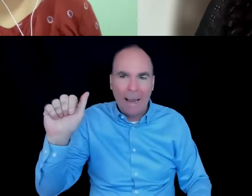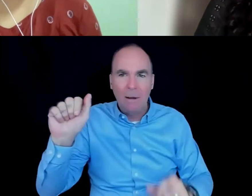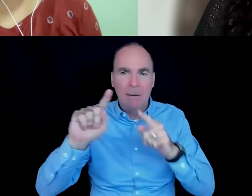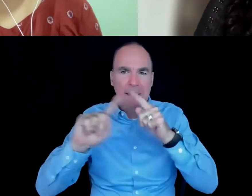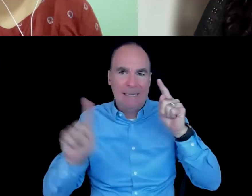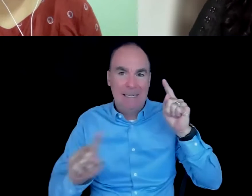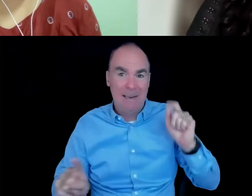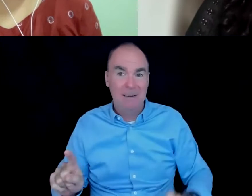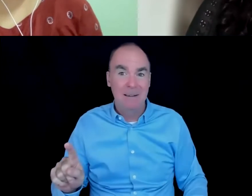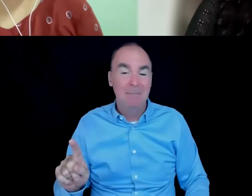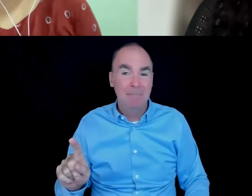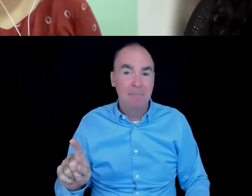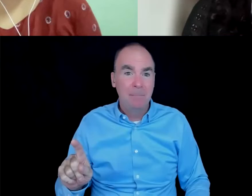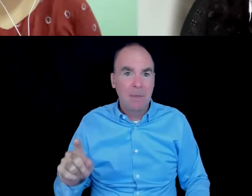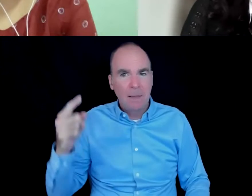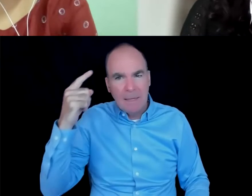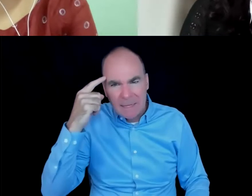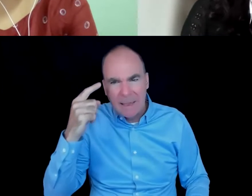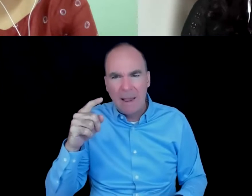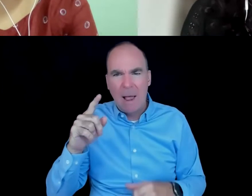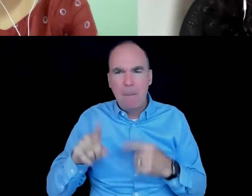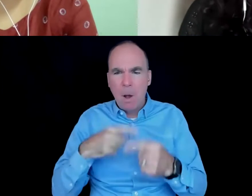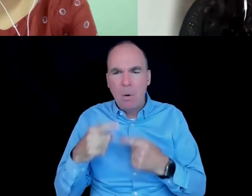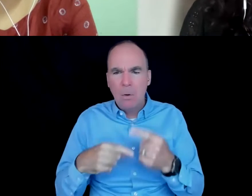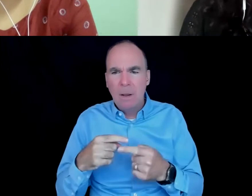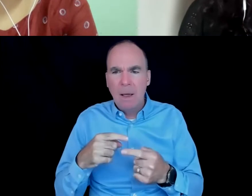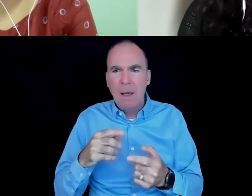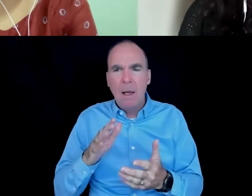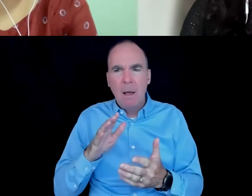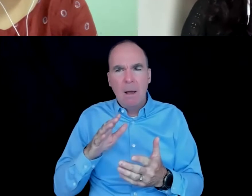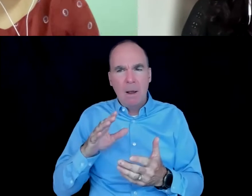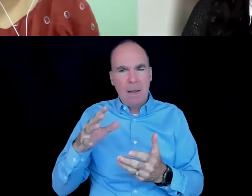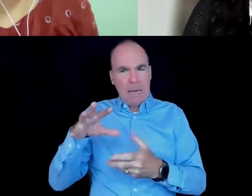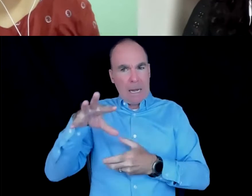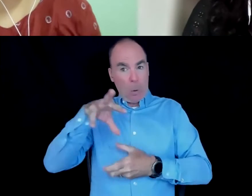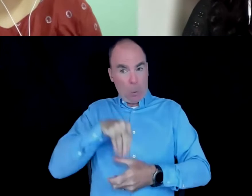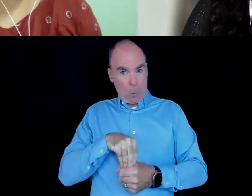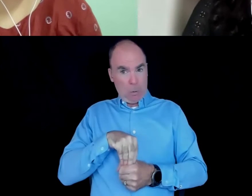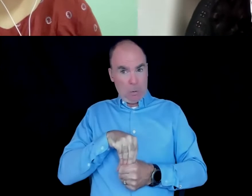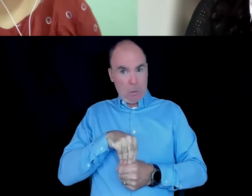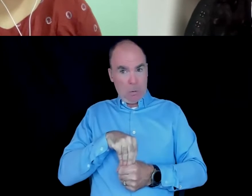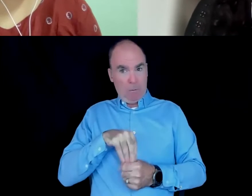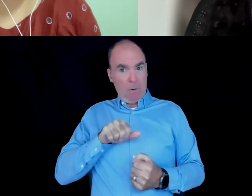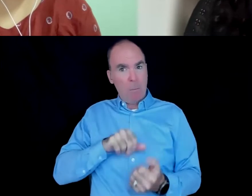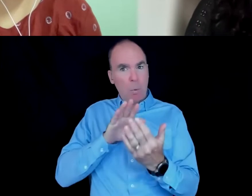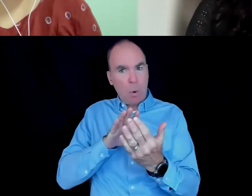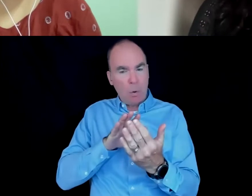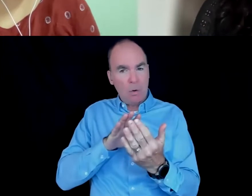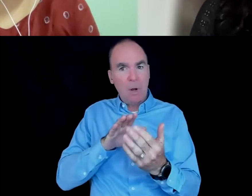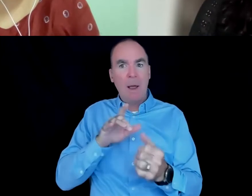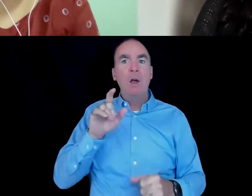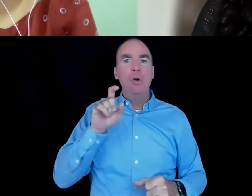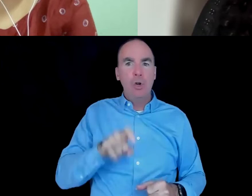And including an inclusive approach also means recognizing the importance of making decisions with and